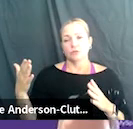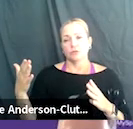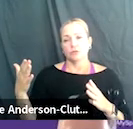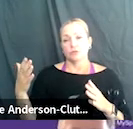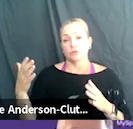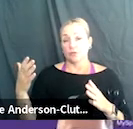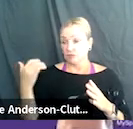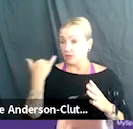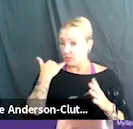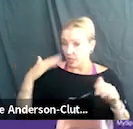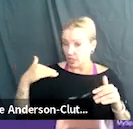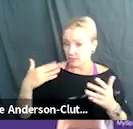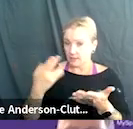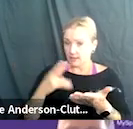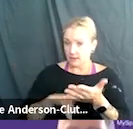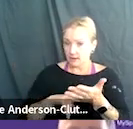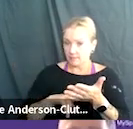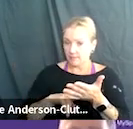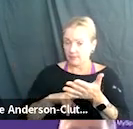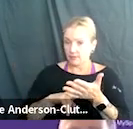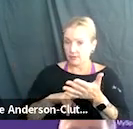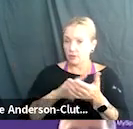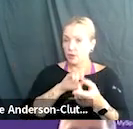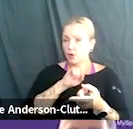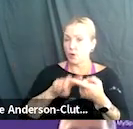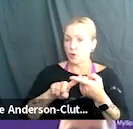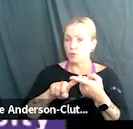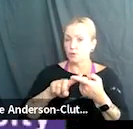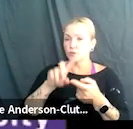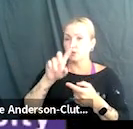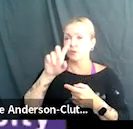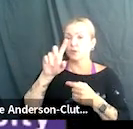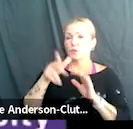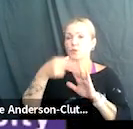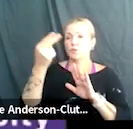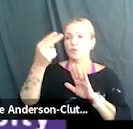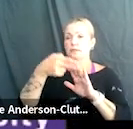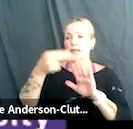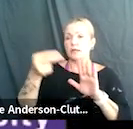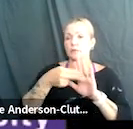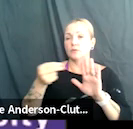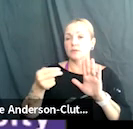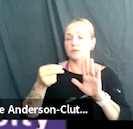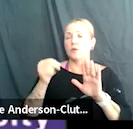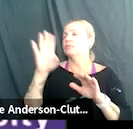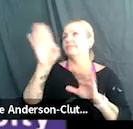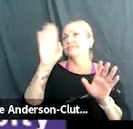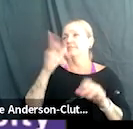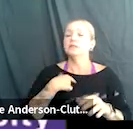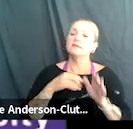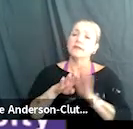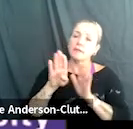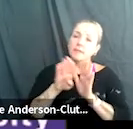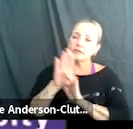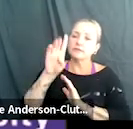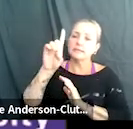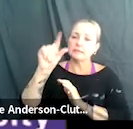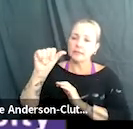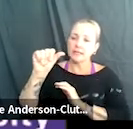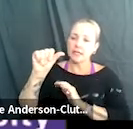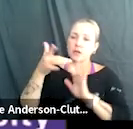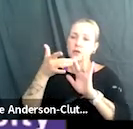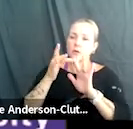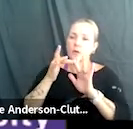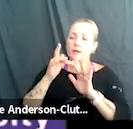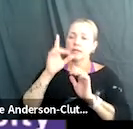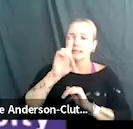the dual diagnosis program or developmental disability program, sorry, website at